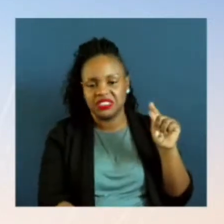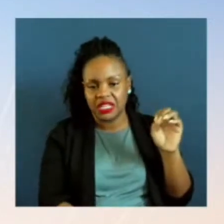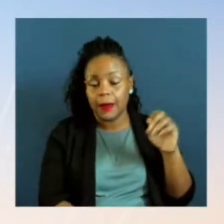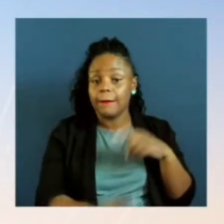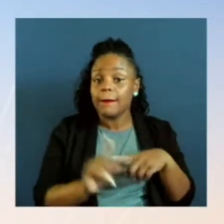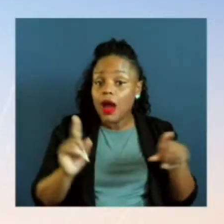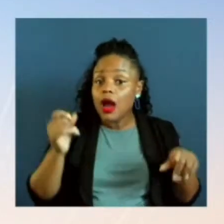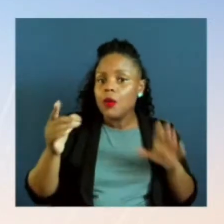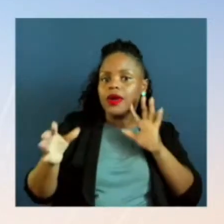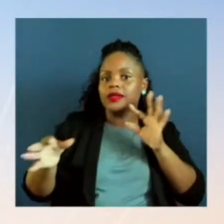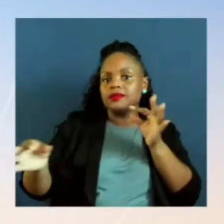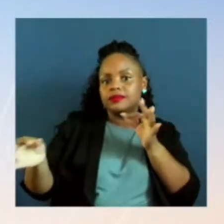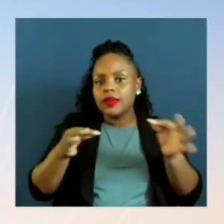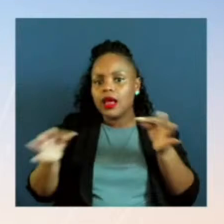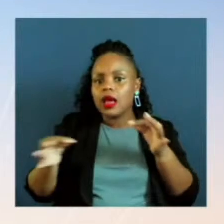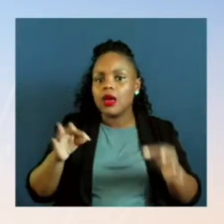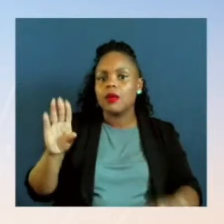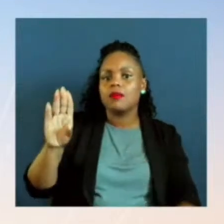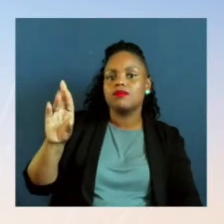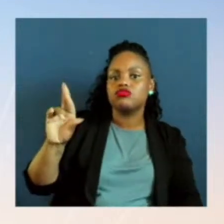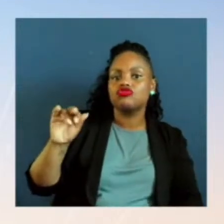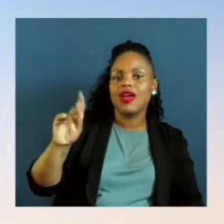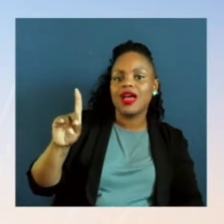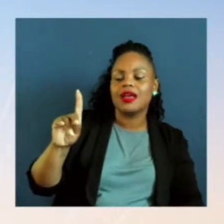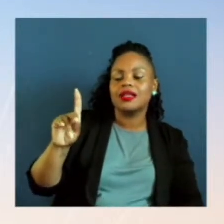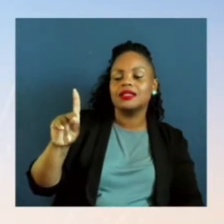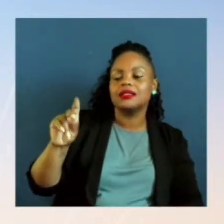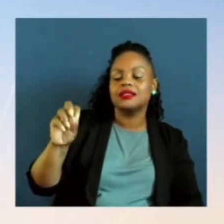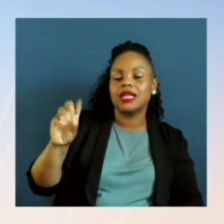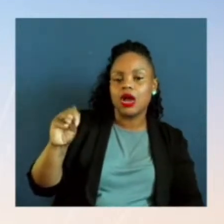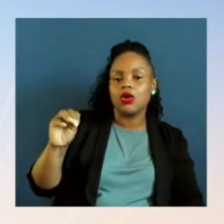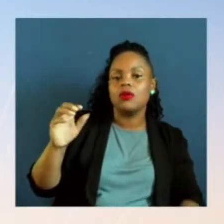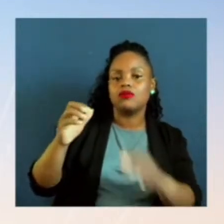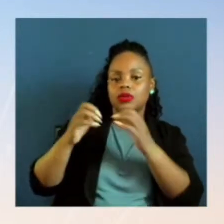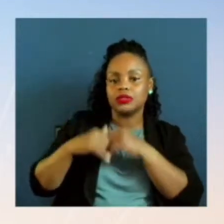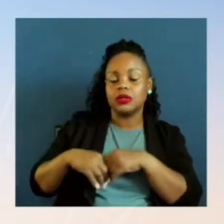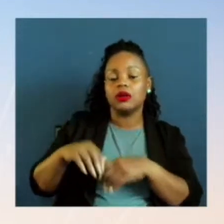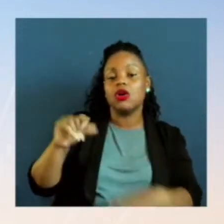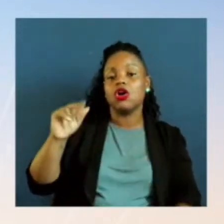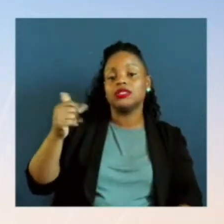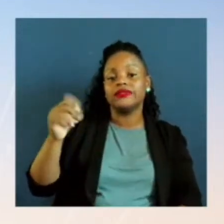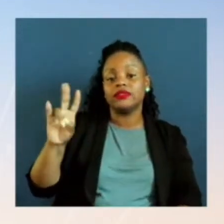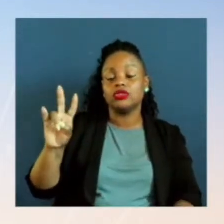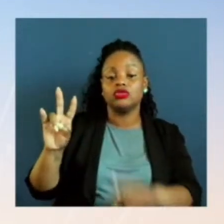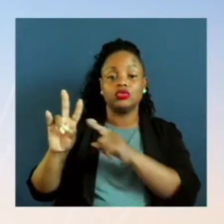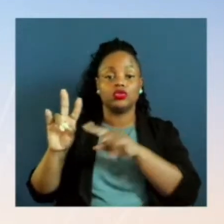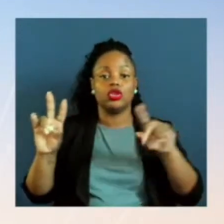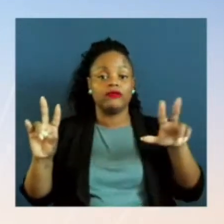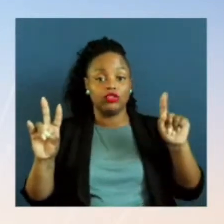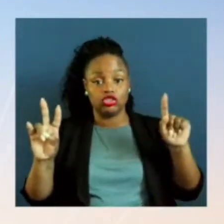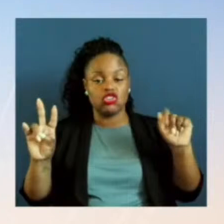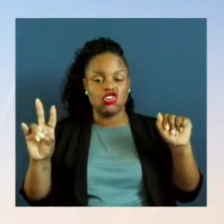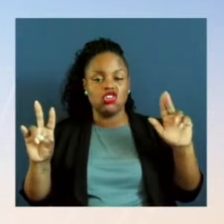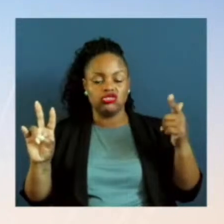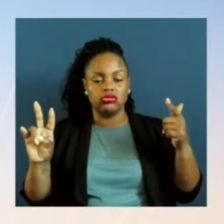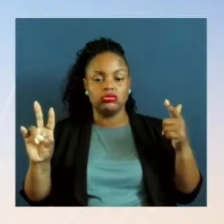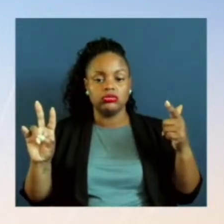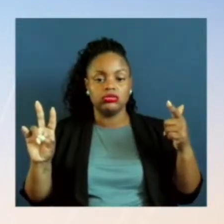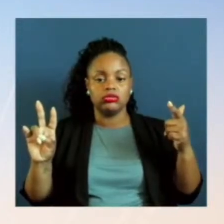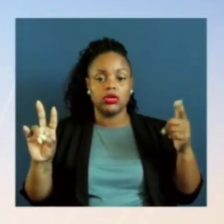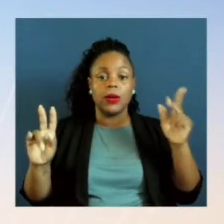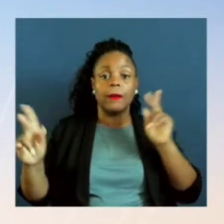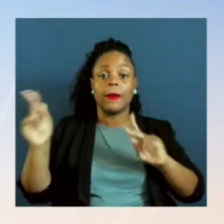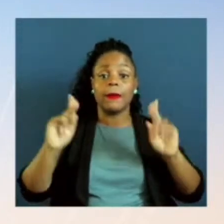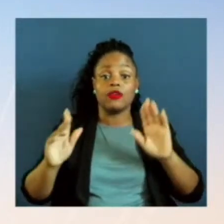Jackie, I promise. First, between August 17th and August 31st, of the breakdown of people who have come into the country,